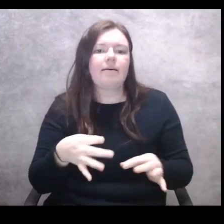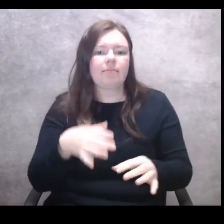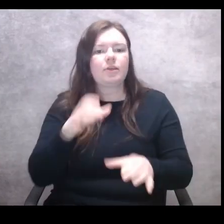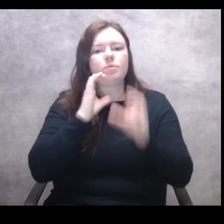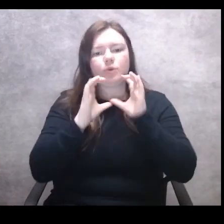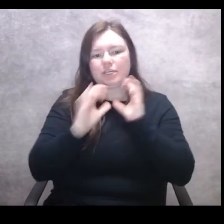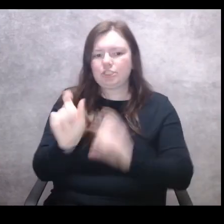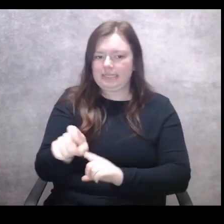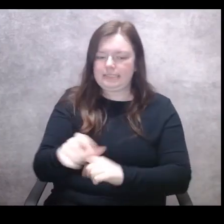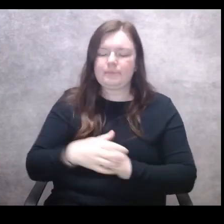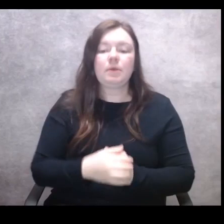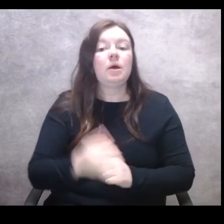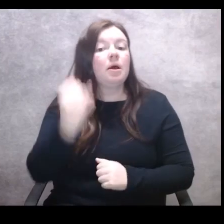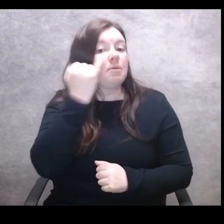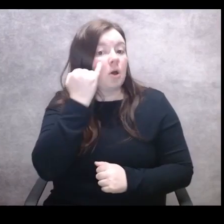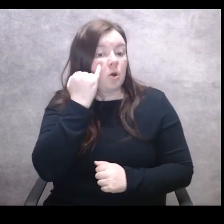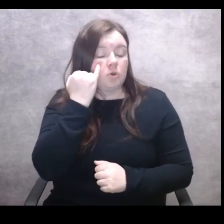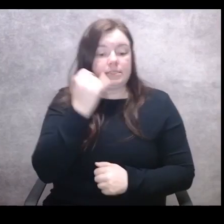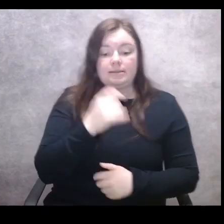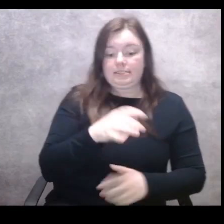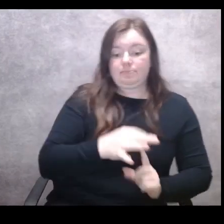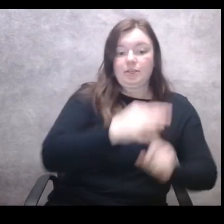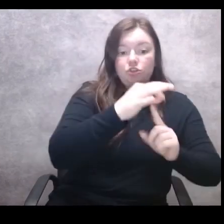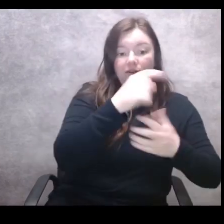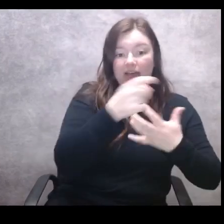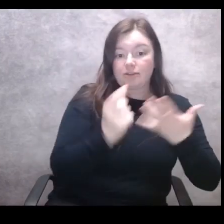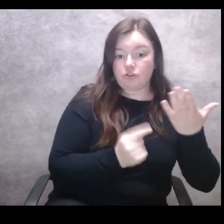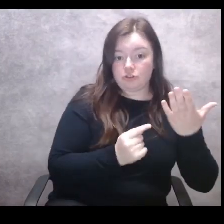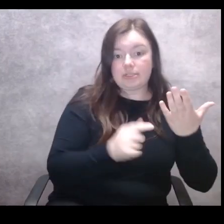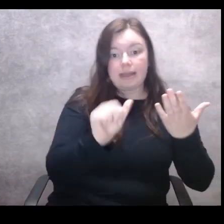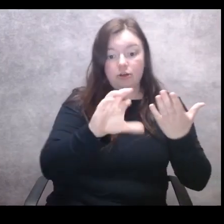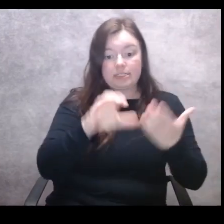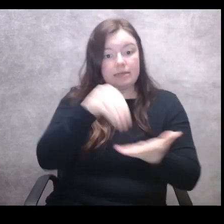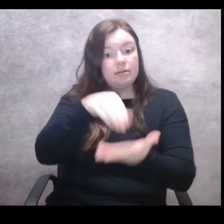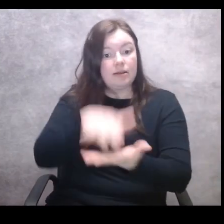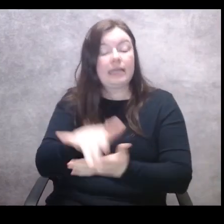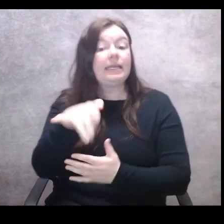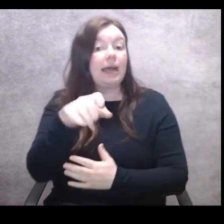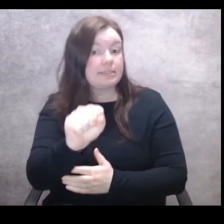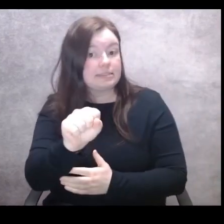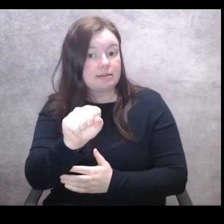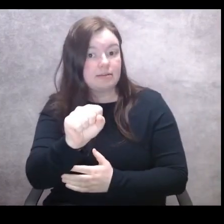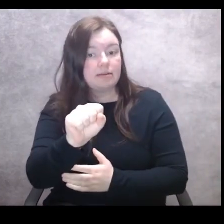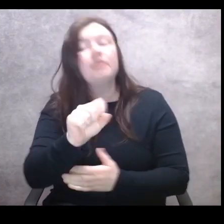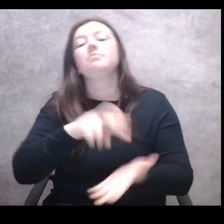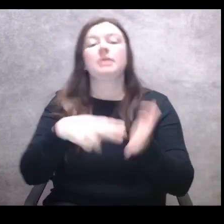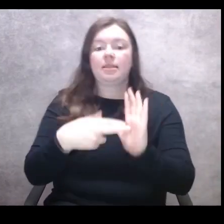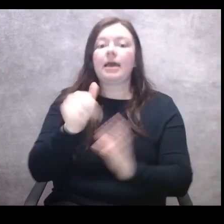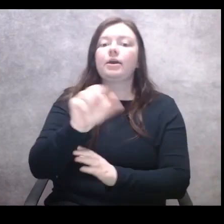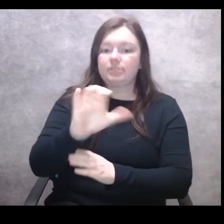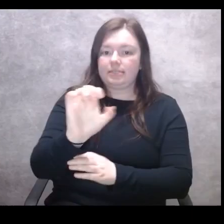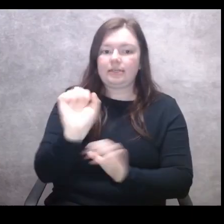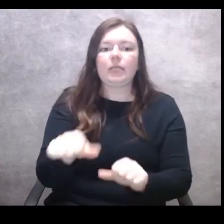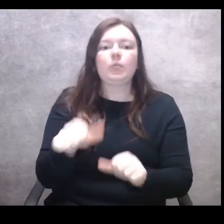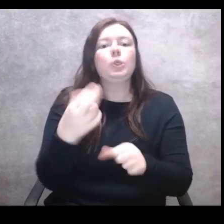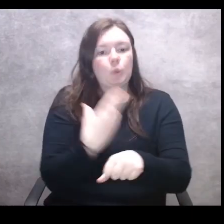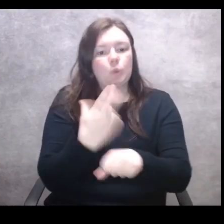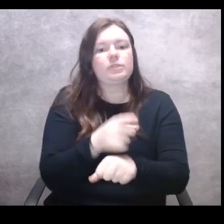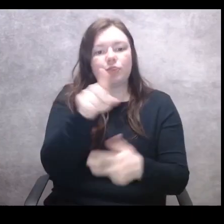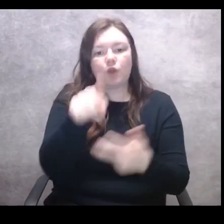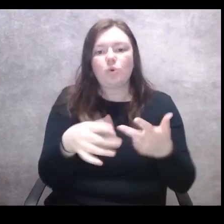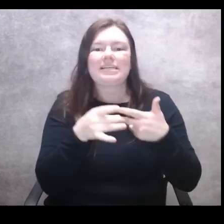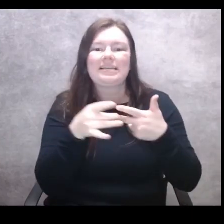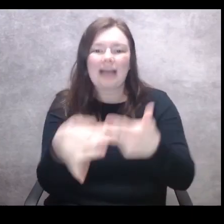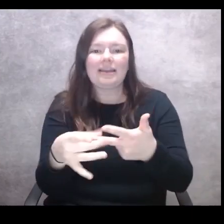needs. If the ARC marked yes in the special factors, then the ARC can use these